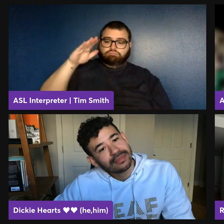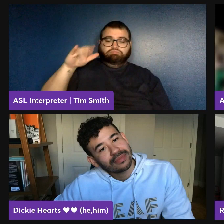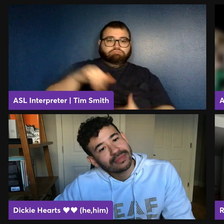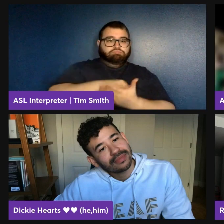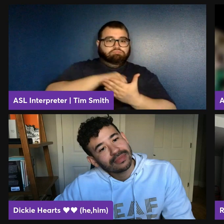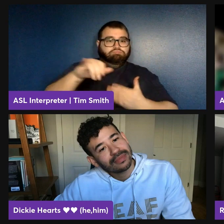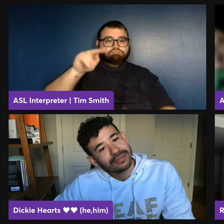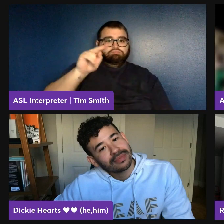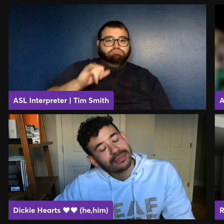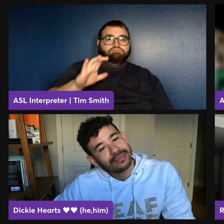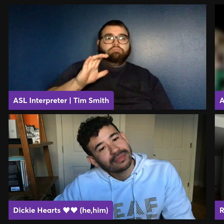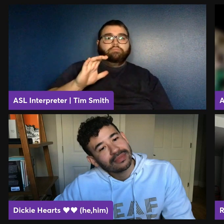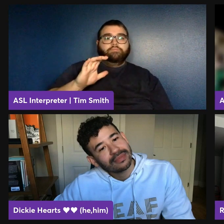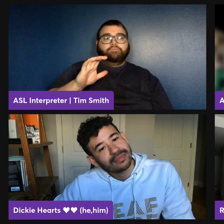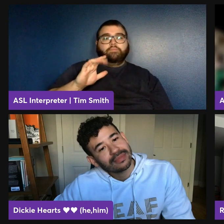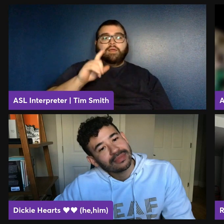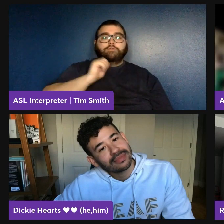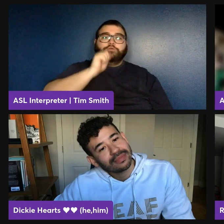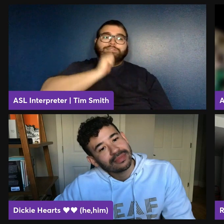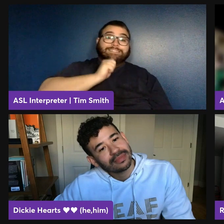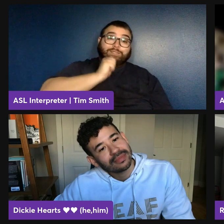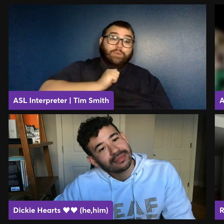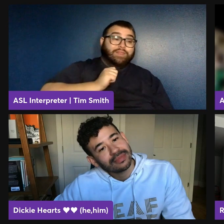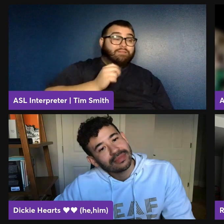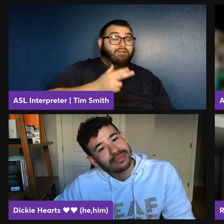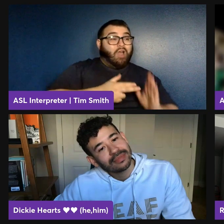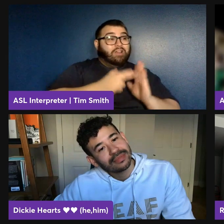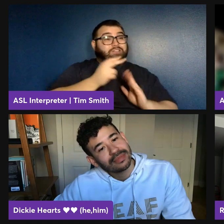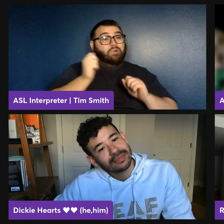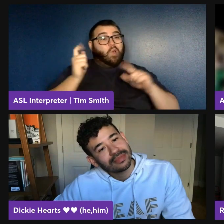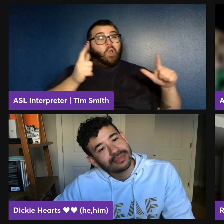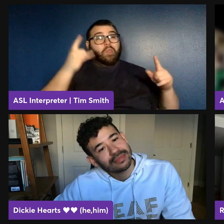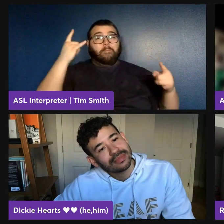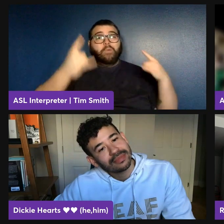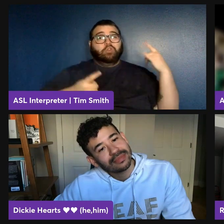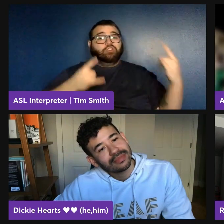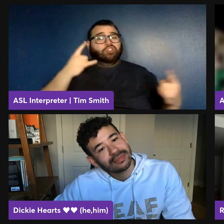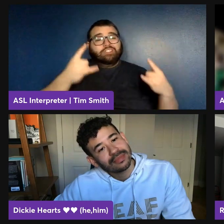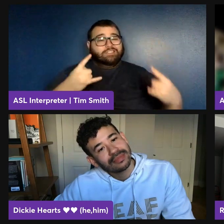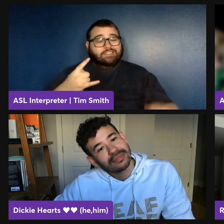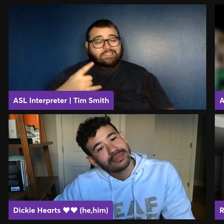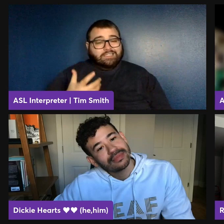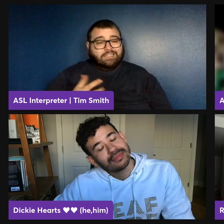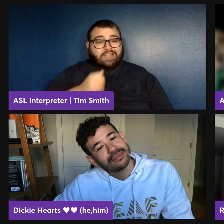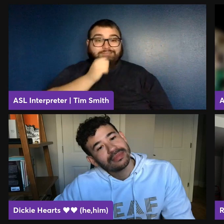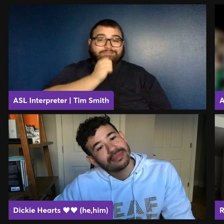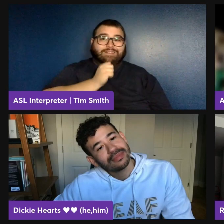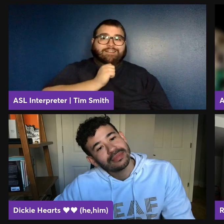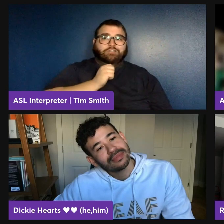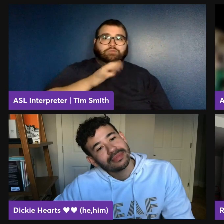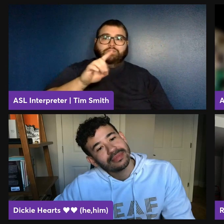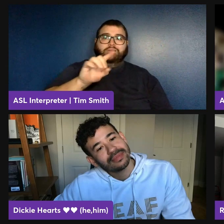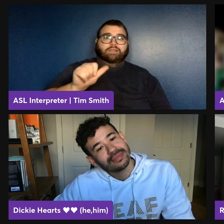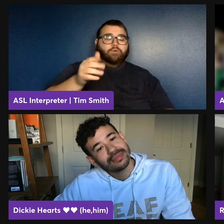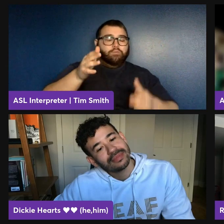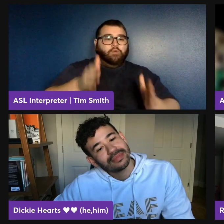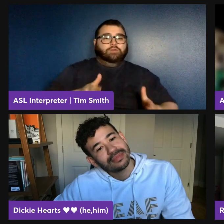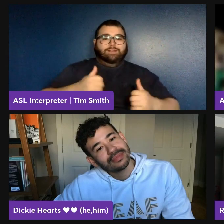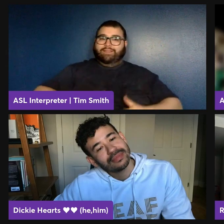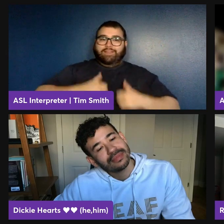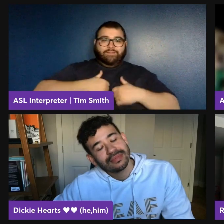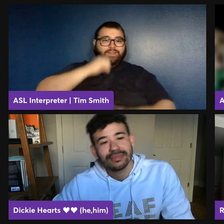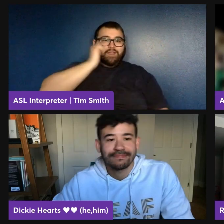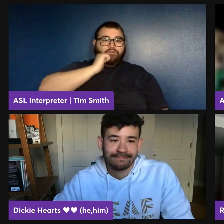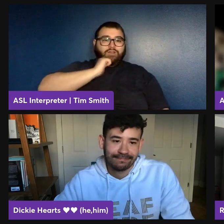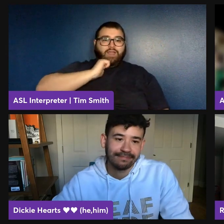had to deal with, honestly, all the bullshit that it takes to be a disabled person just living daily